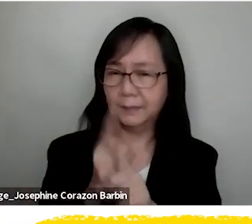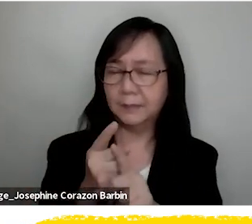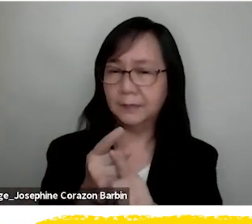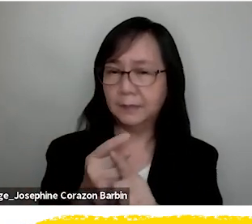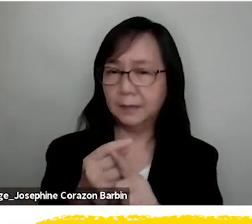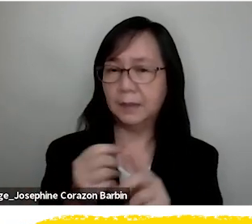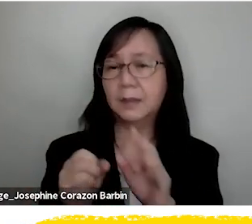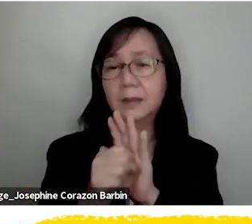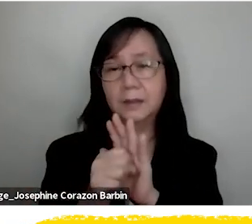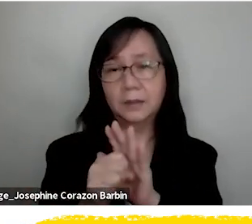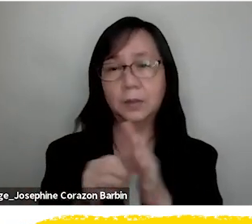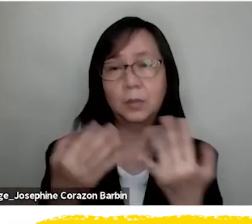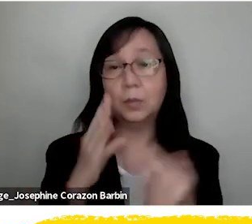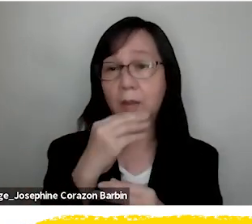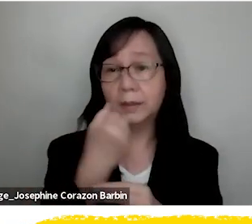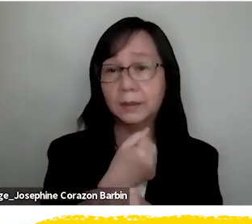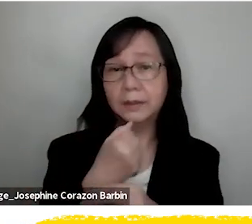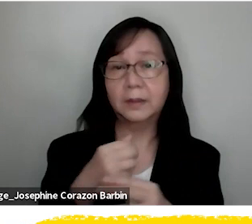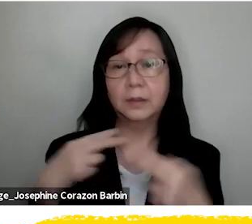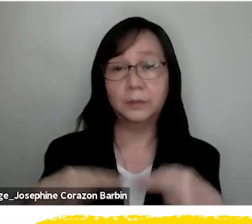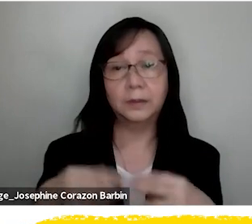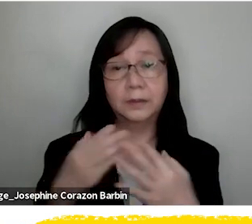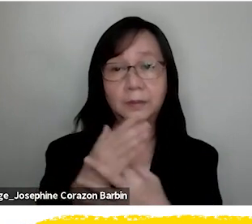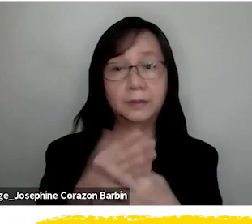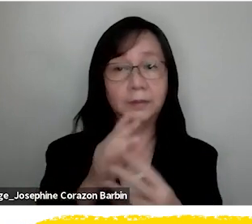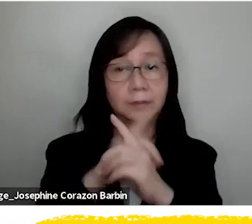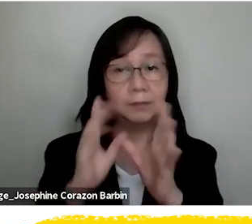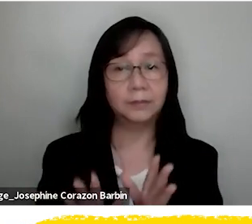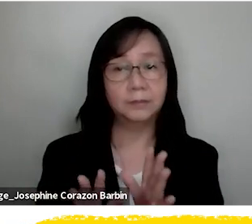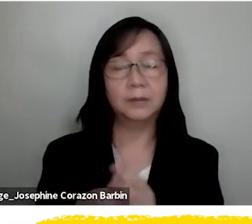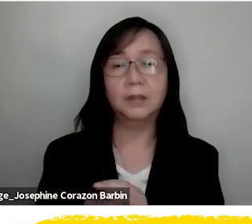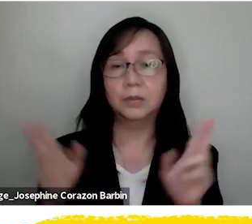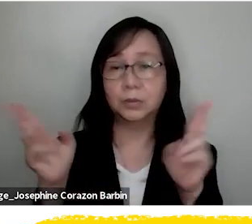rights defenders. And this is just a very short list.